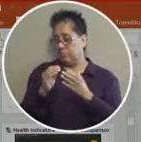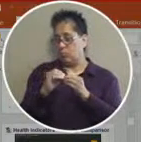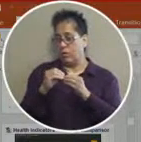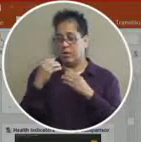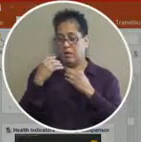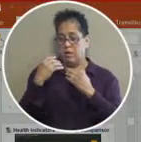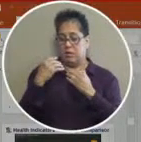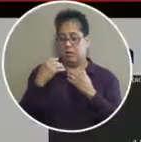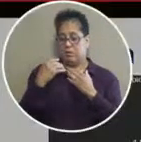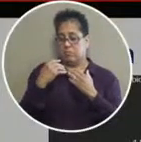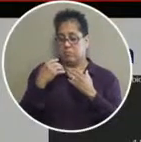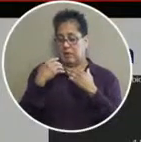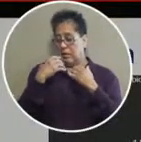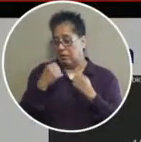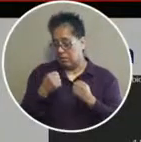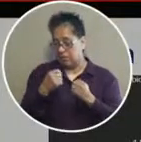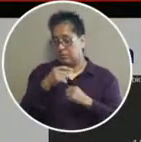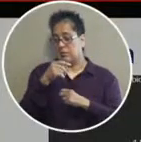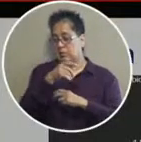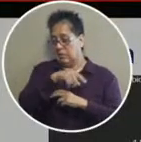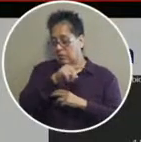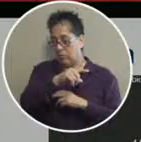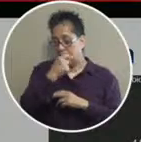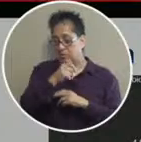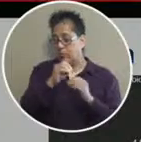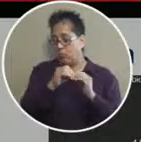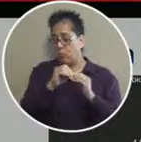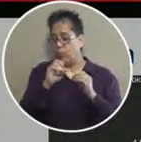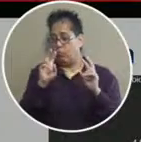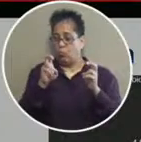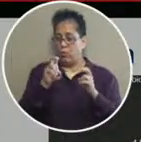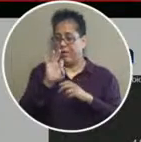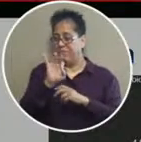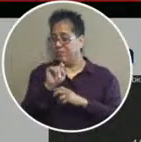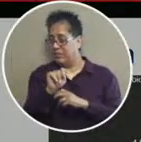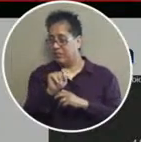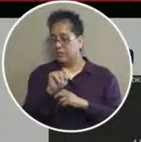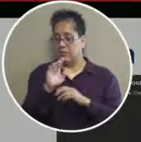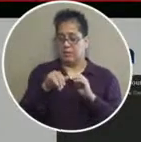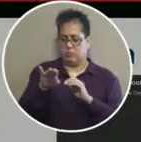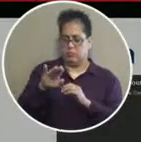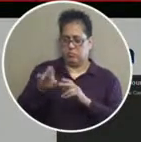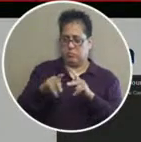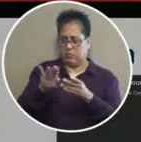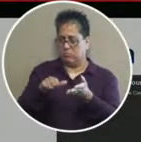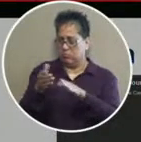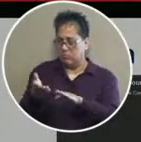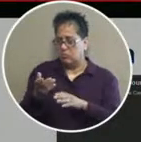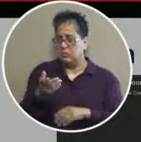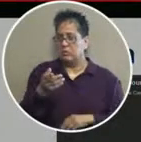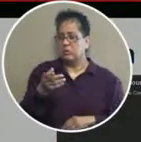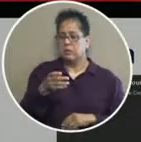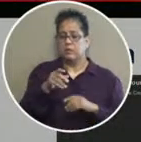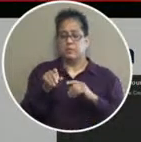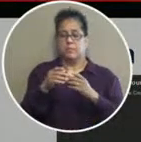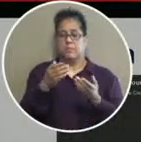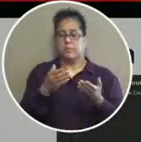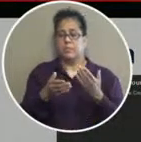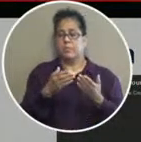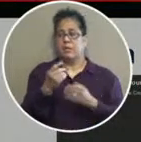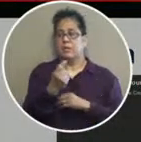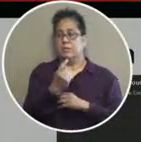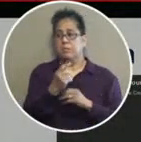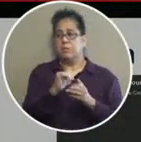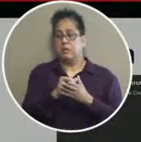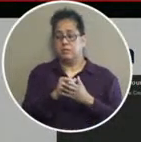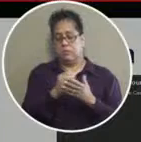passed away because they were in fit, they were doing something to occupy